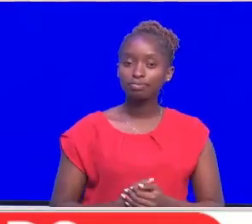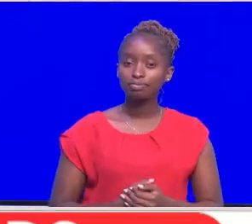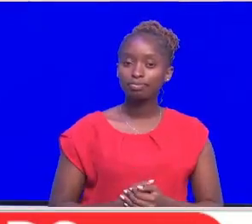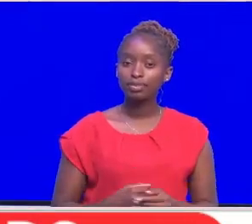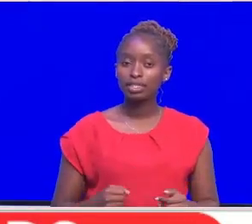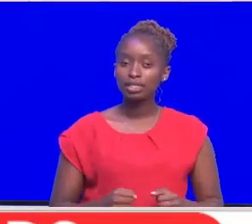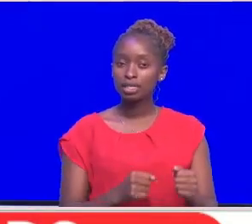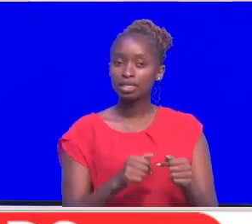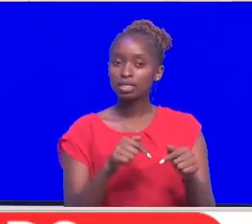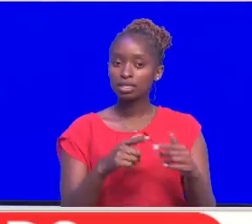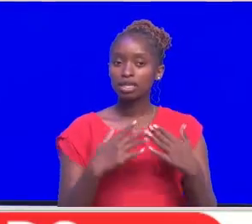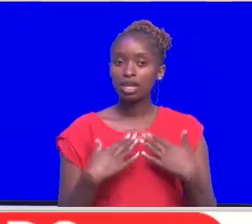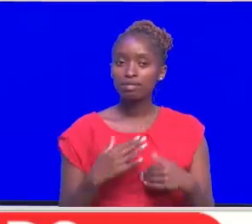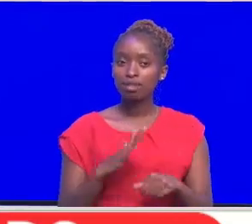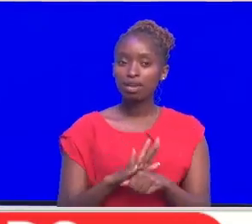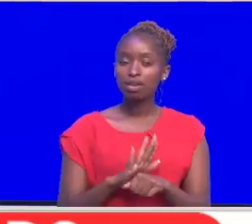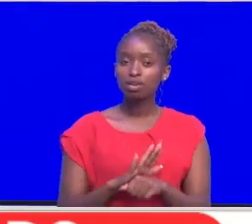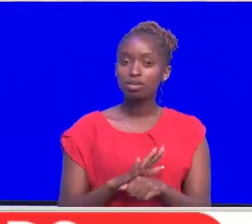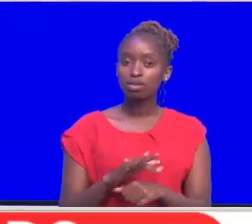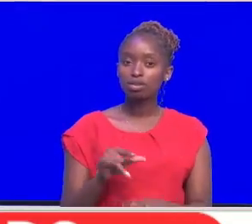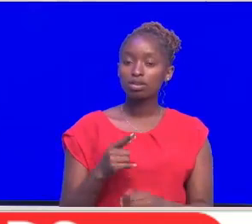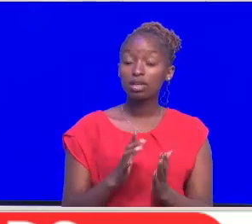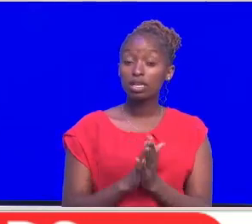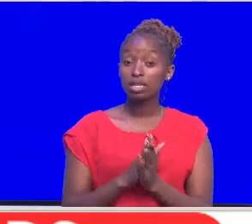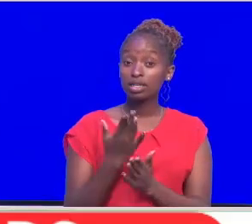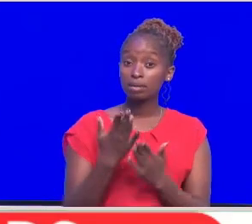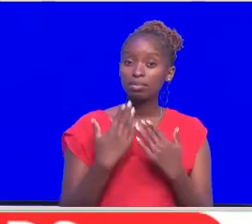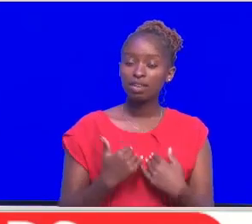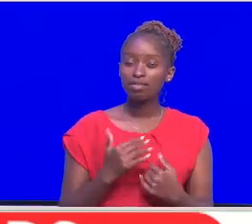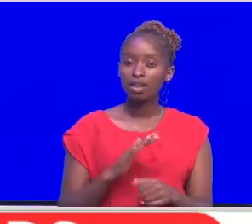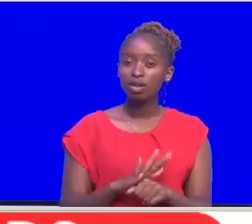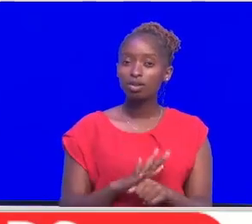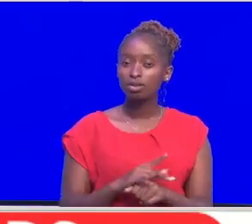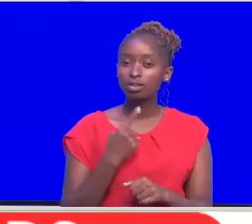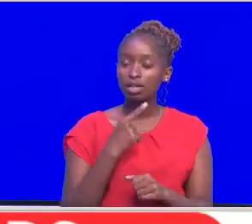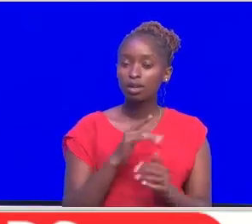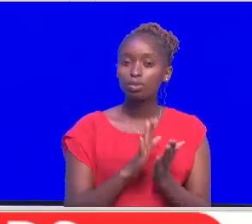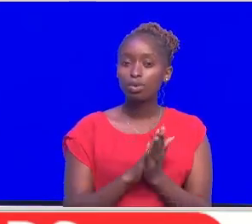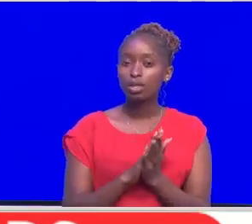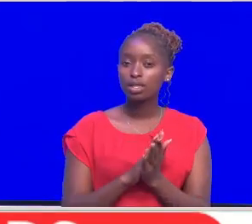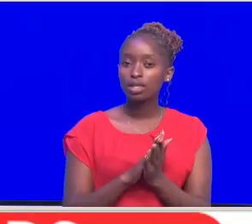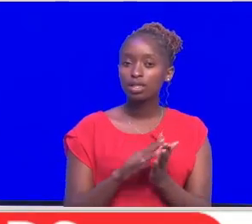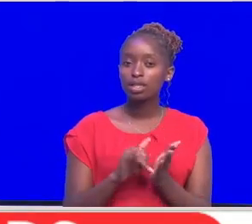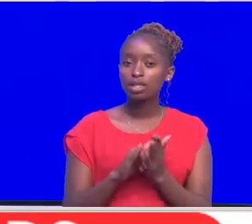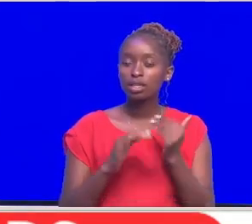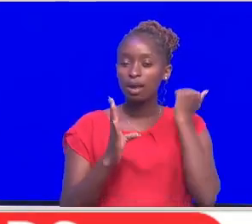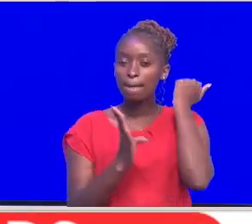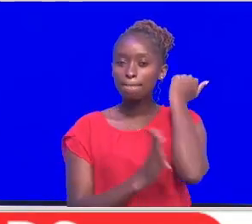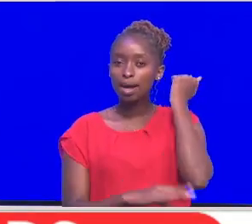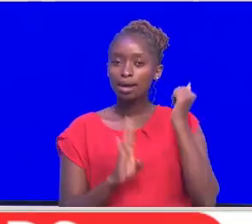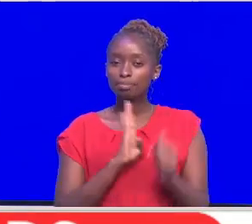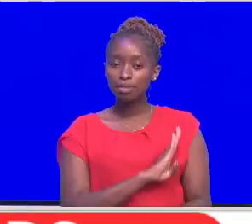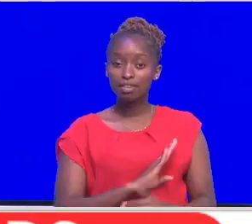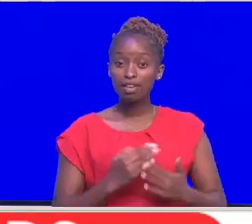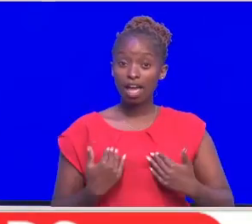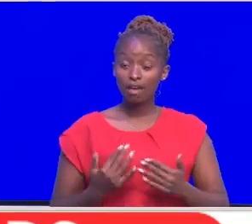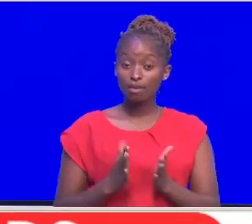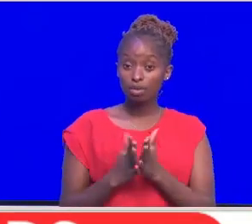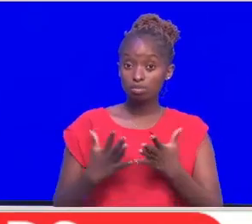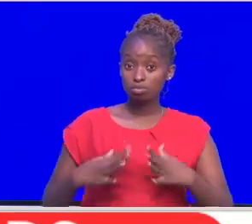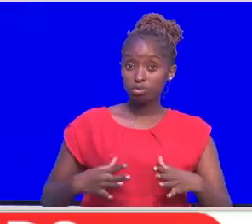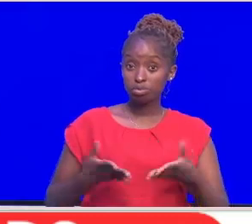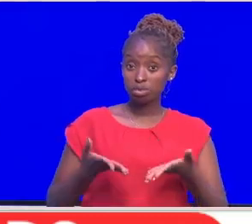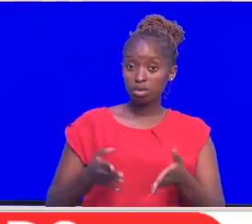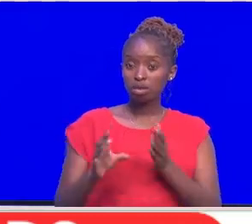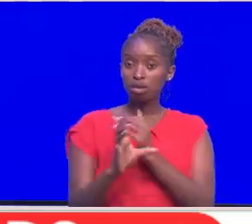very grim and actually very telling of the very terrible behavior we have as citizens of this country. To